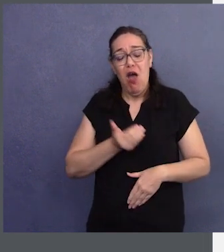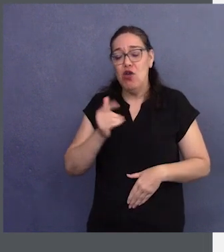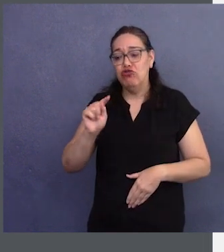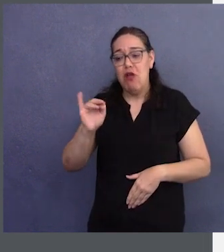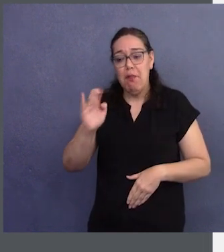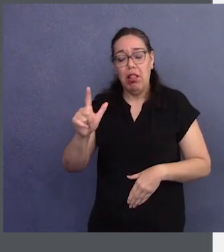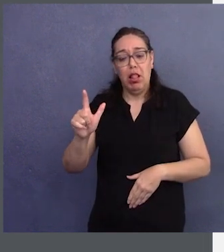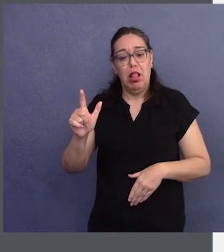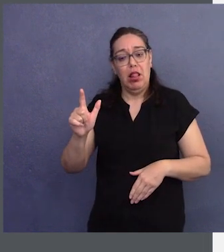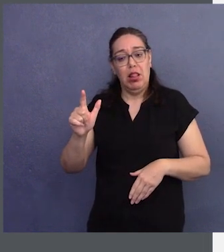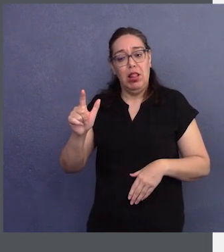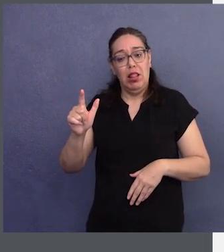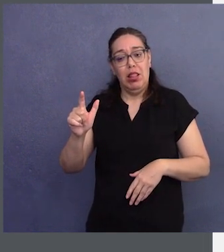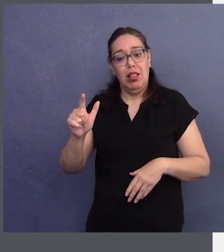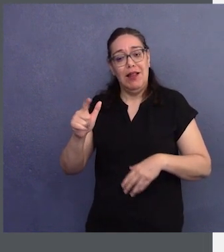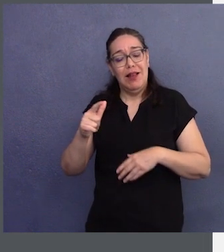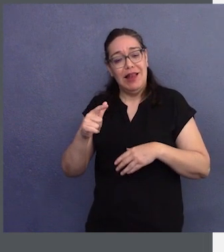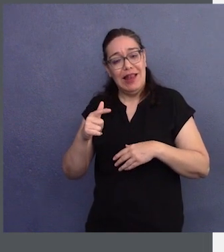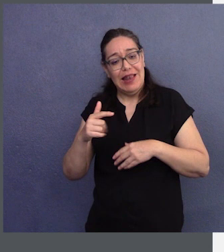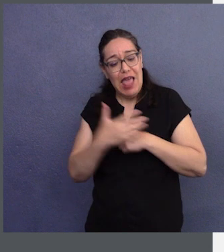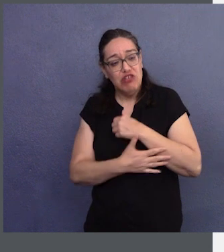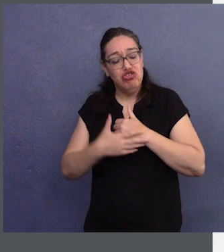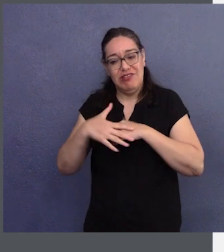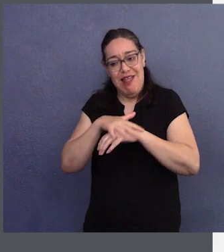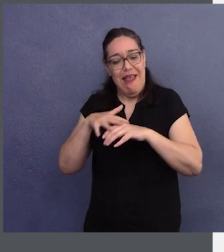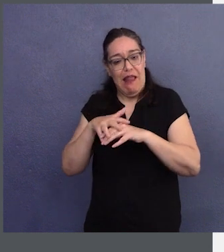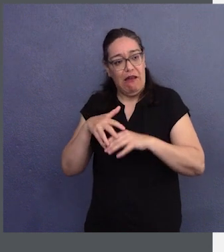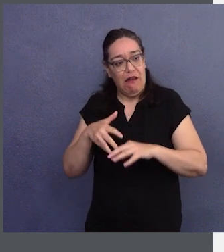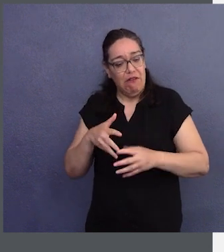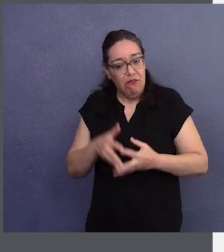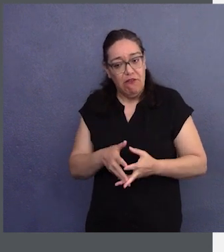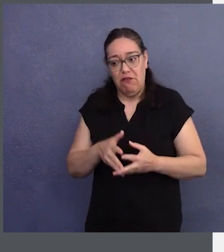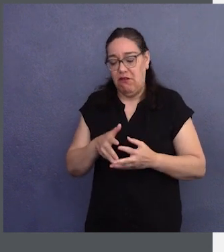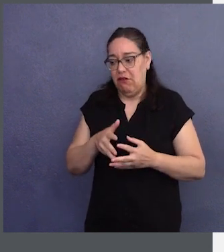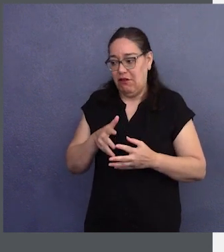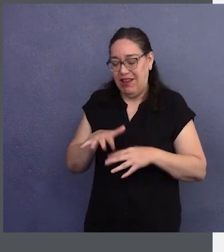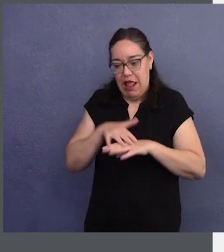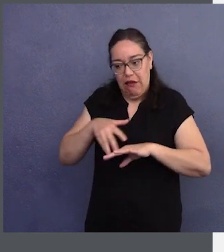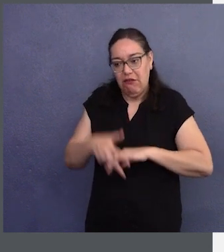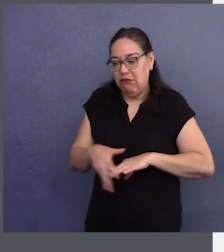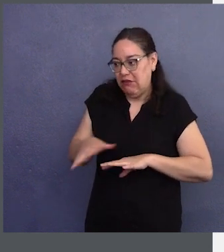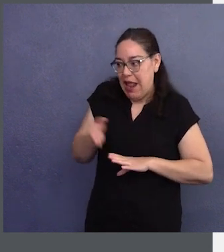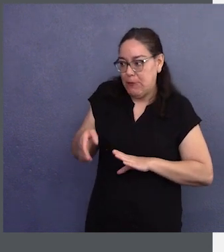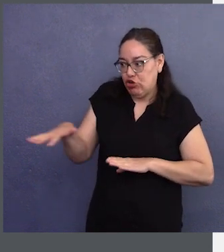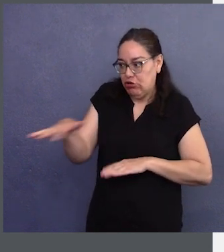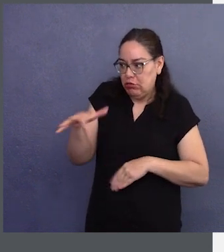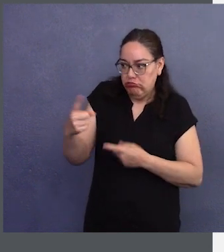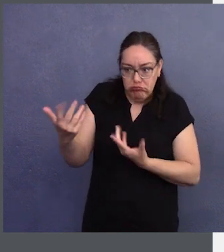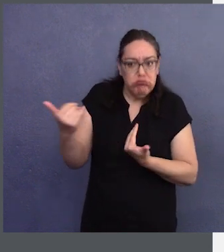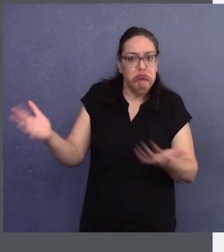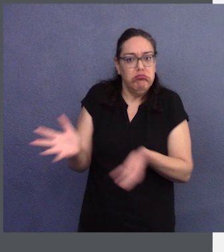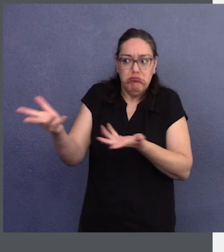tribal nations and our native neighbors to really be a part of